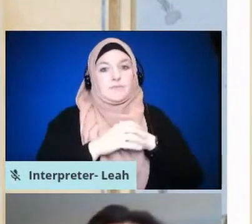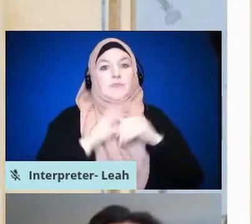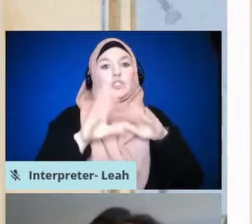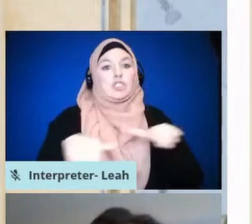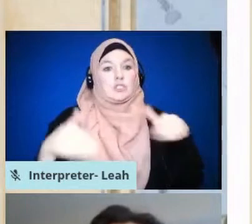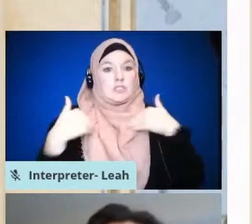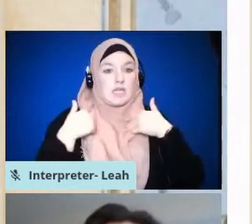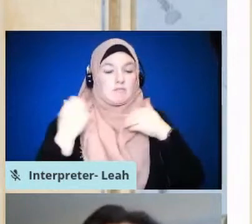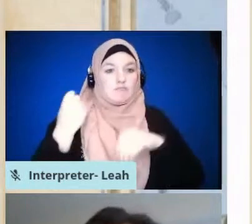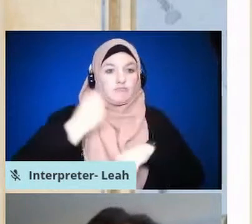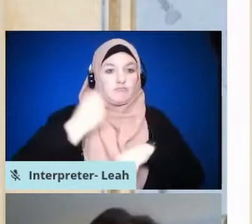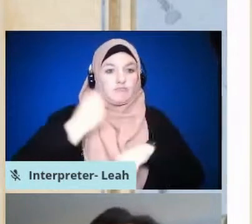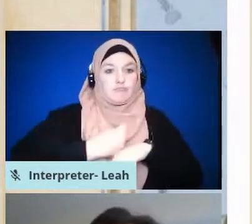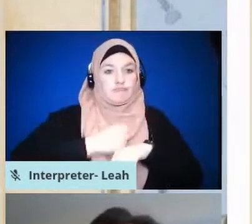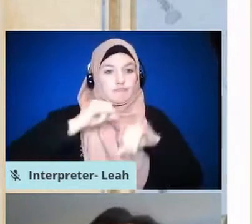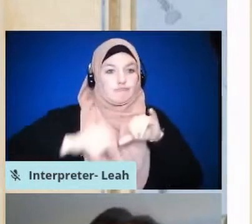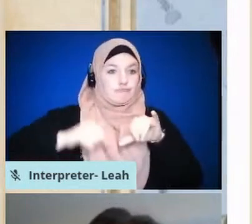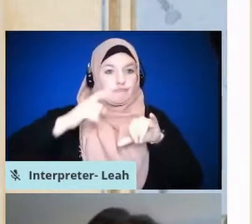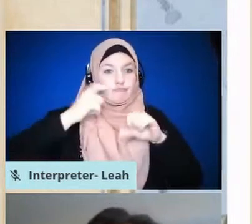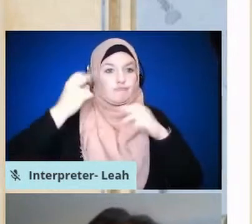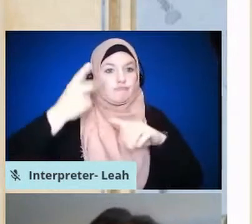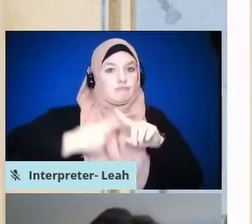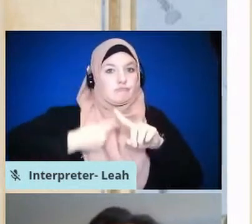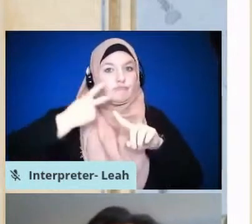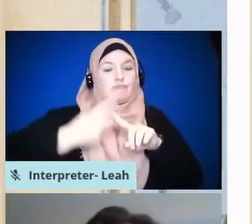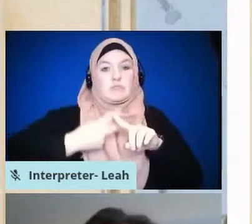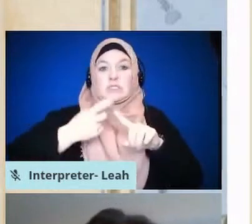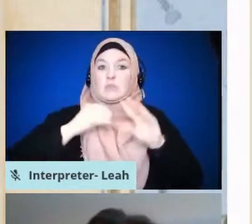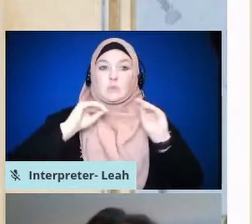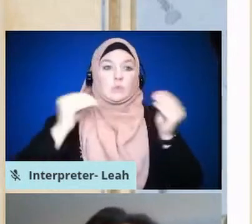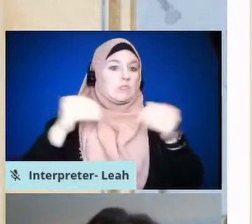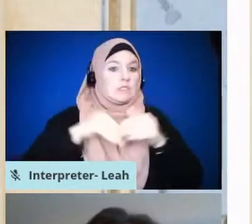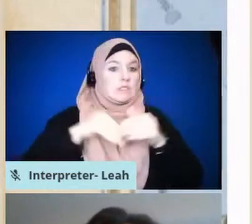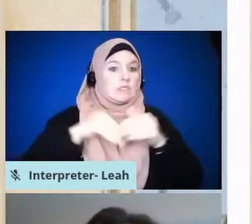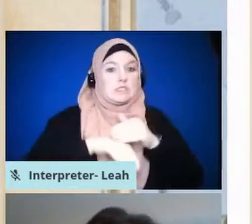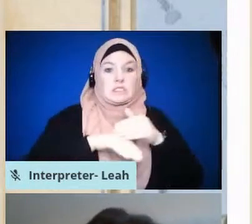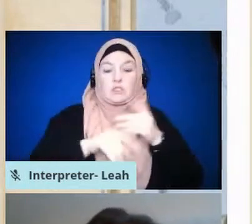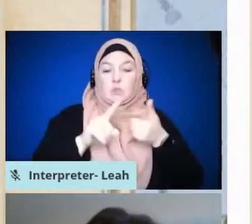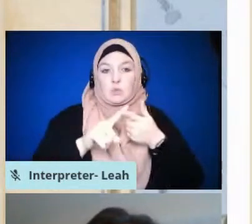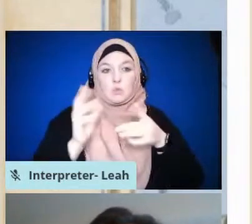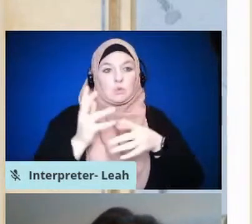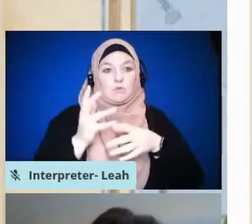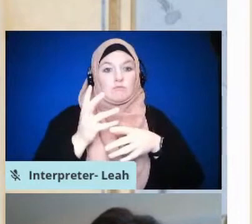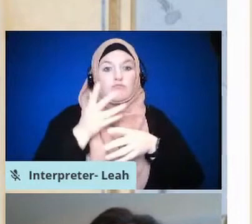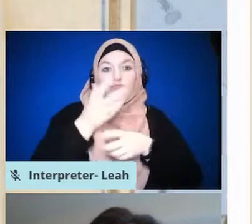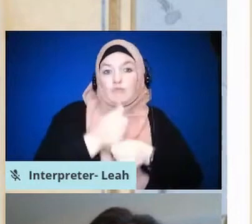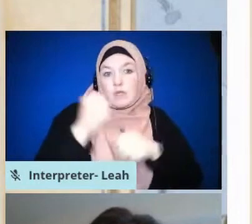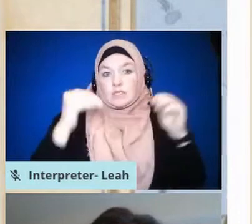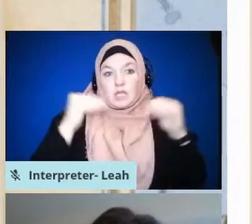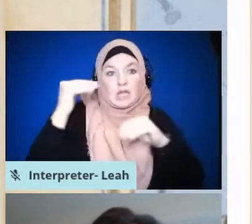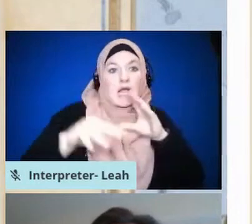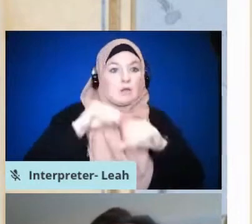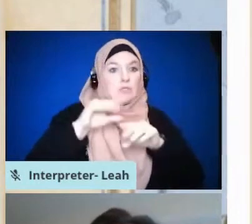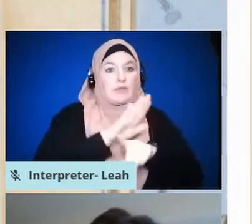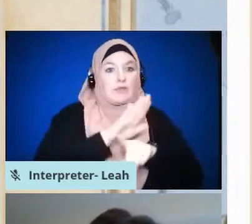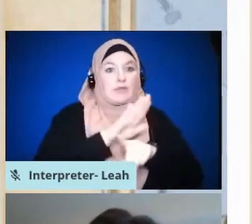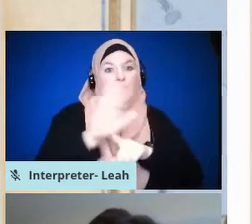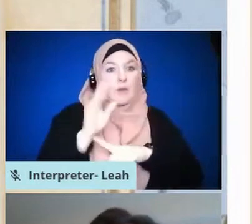Children have been in lockdown for months while not having access to trusted adults outside their